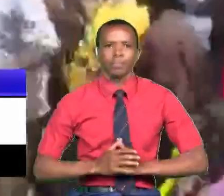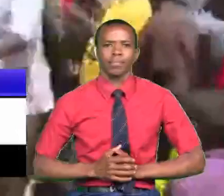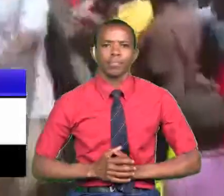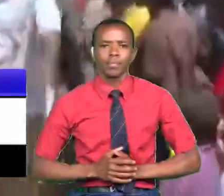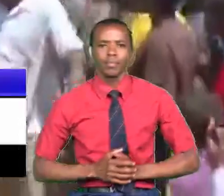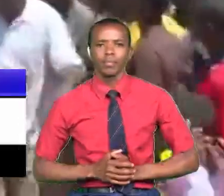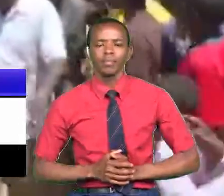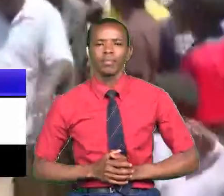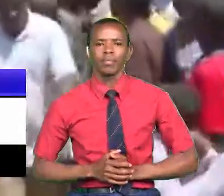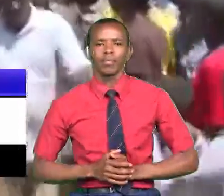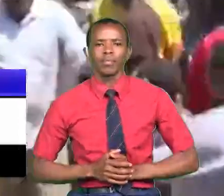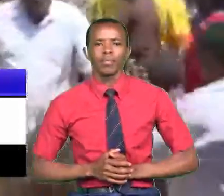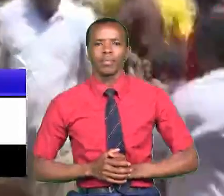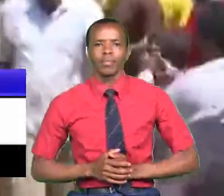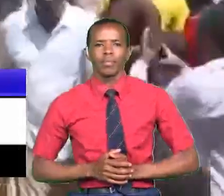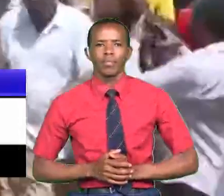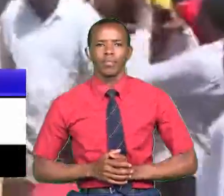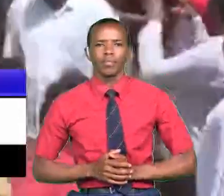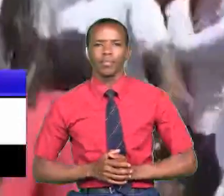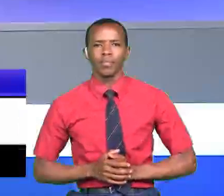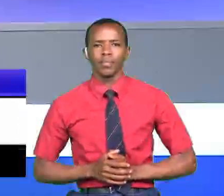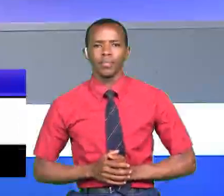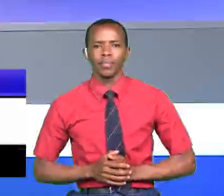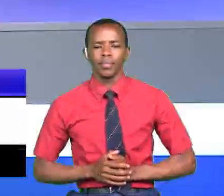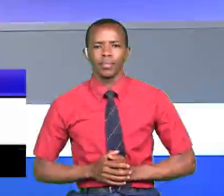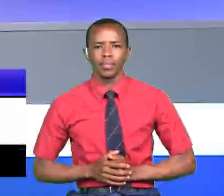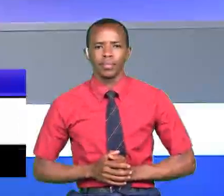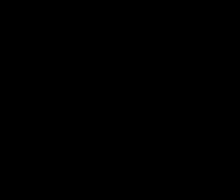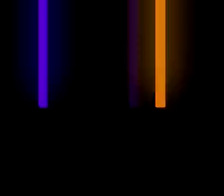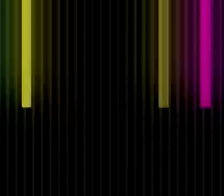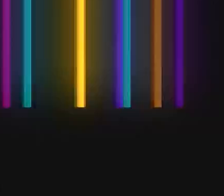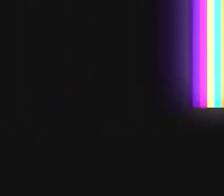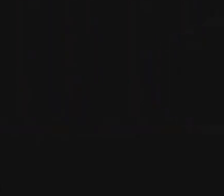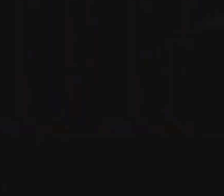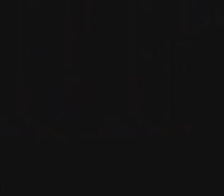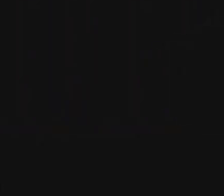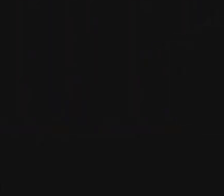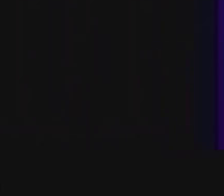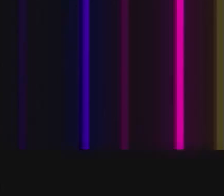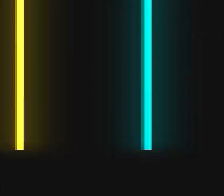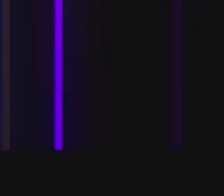Switch TV. Thank you, Daniel Anunda.